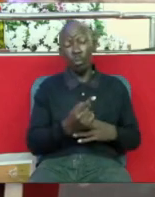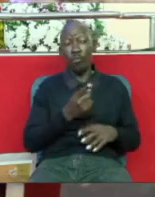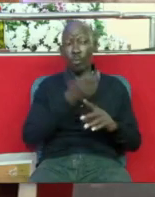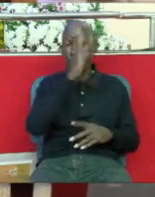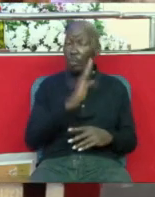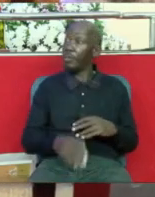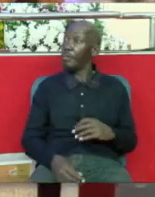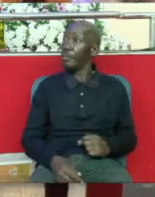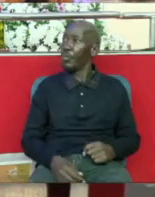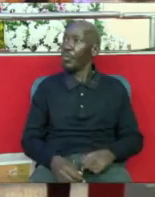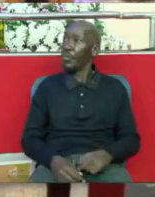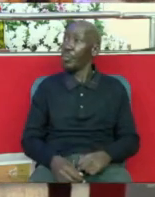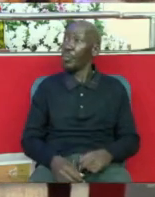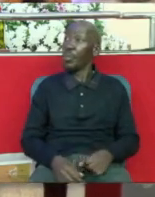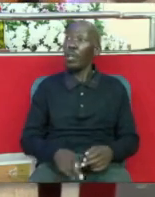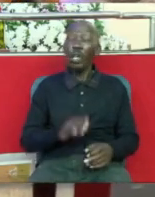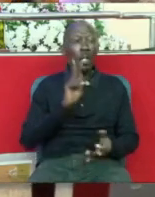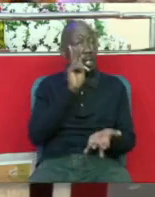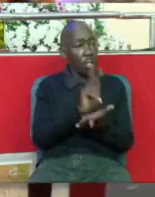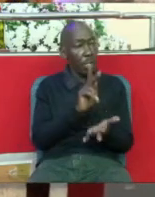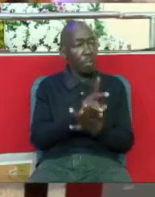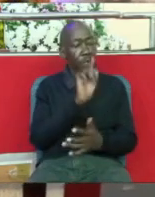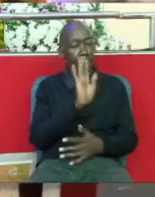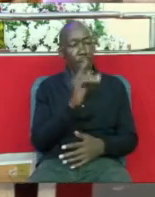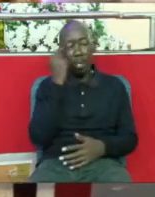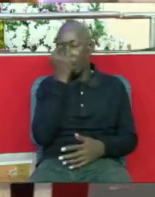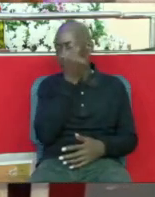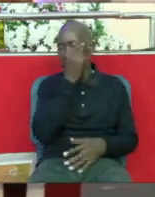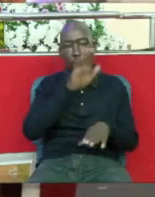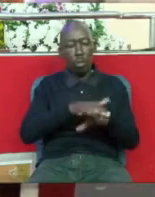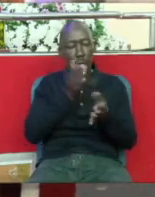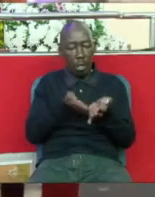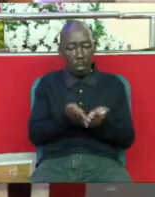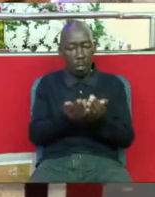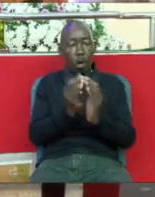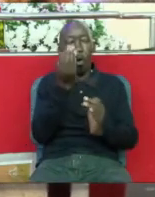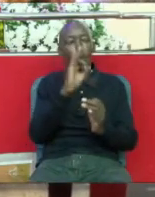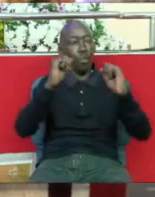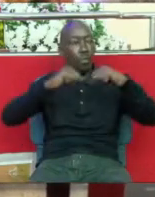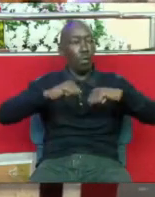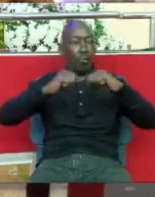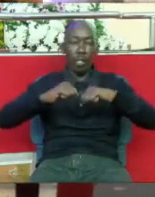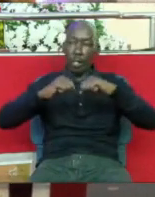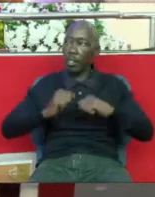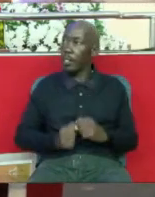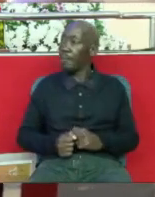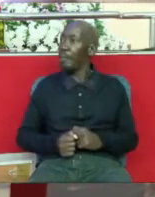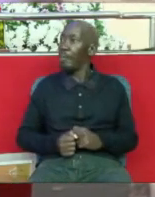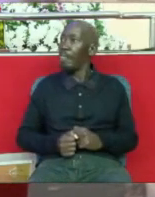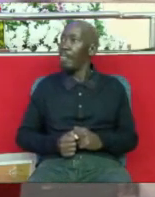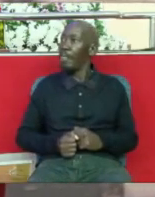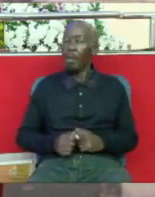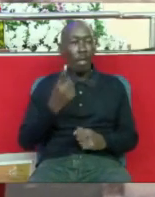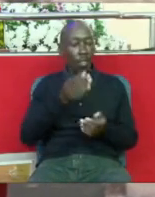kwanza ambao wana wa Israeli waliambiwa, is to keep their eyes on the ark of the covenant. Walenge macho yao kwenye sanduku la agano. The